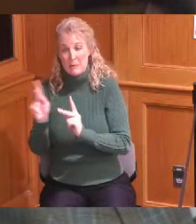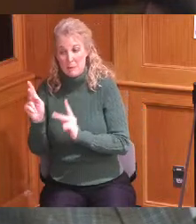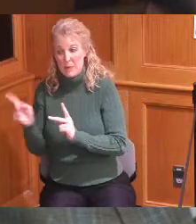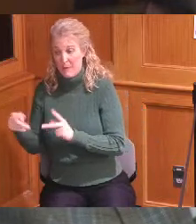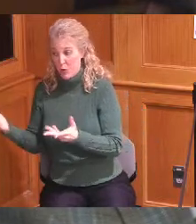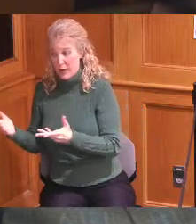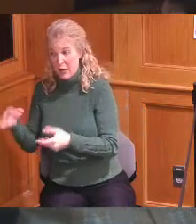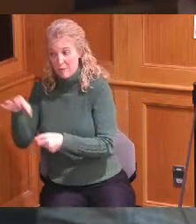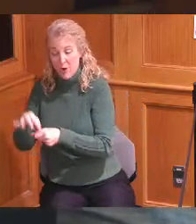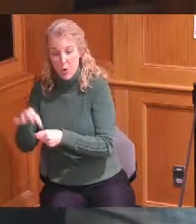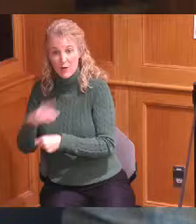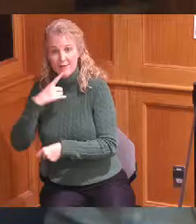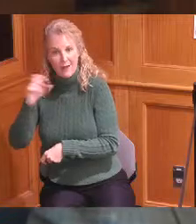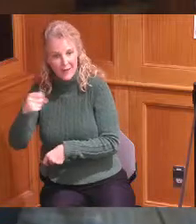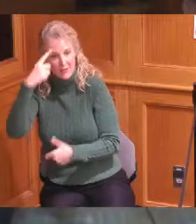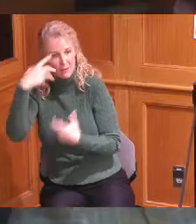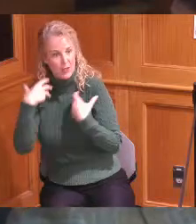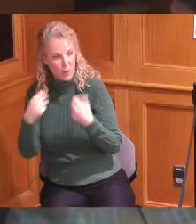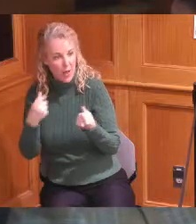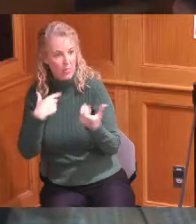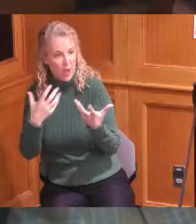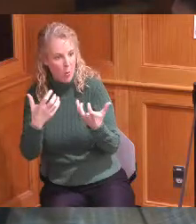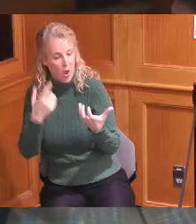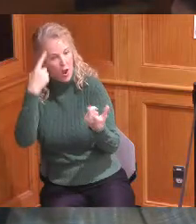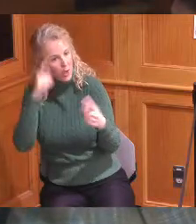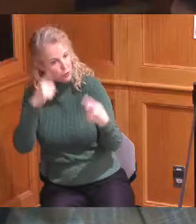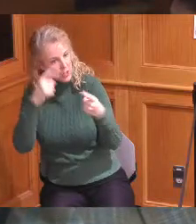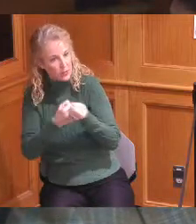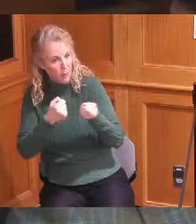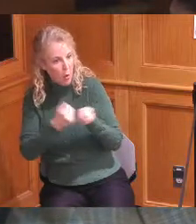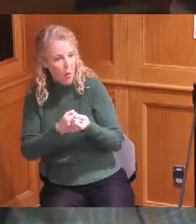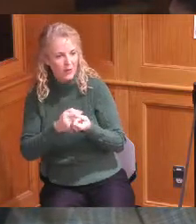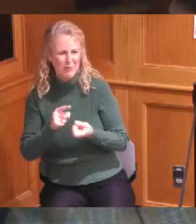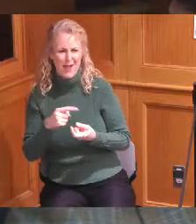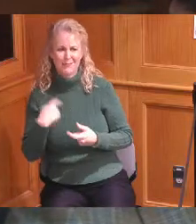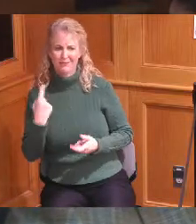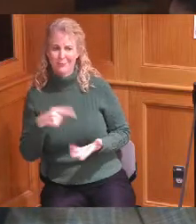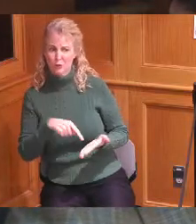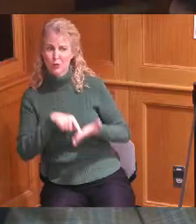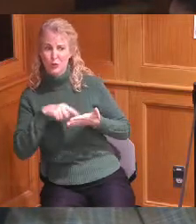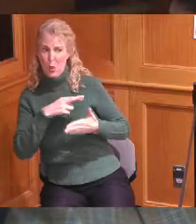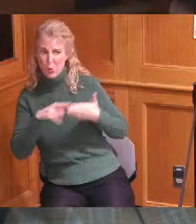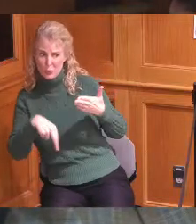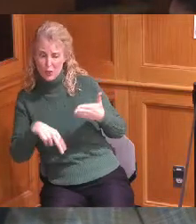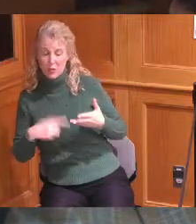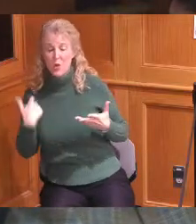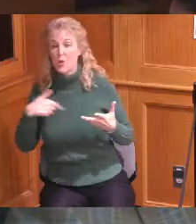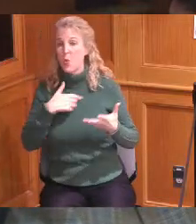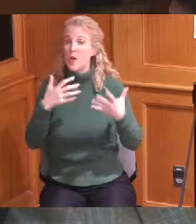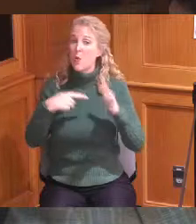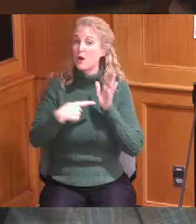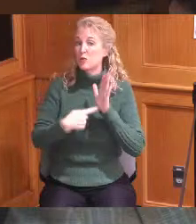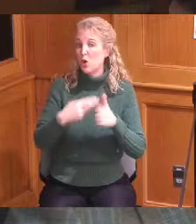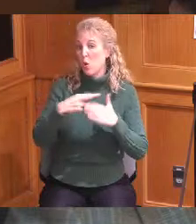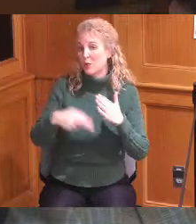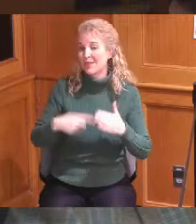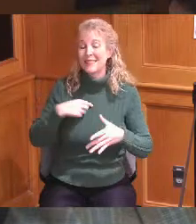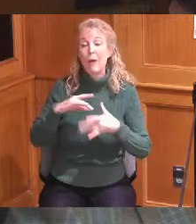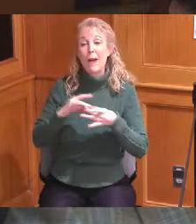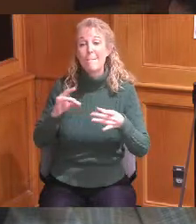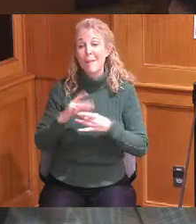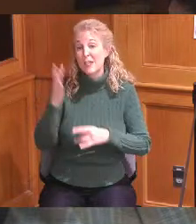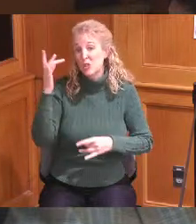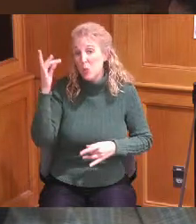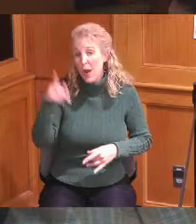they've been calling me saying, hey, when am I getting extra? So we want to be able to showcase those things. I only brought it up because you had it in